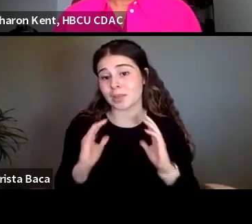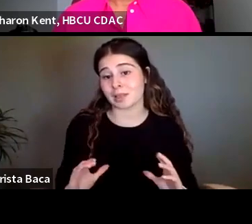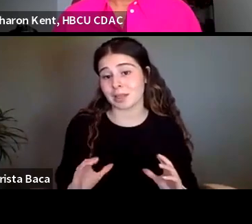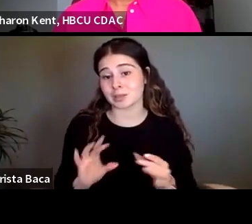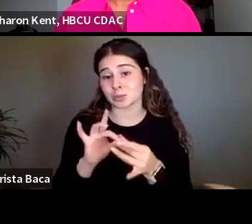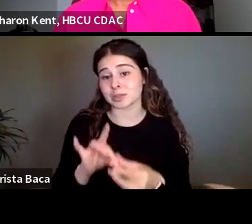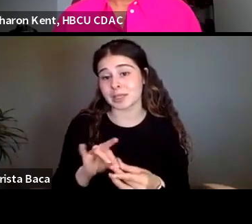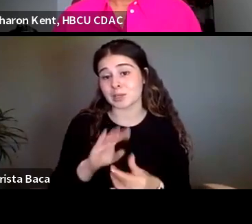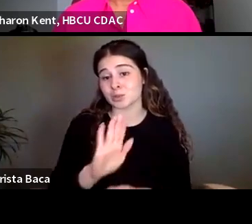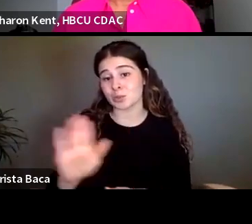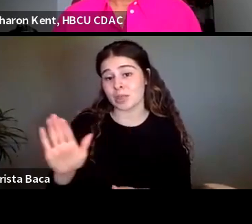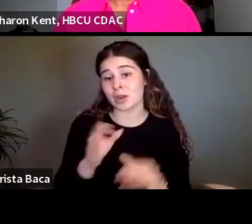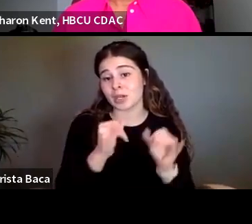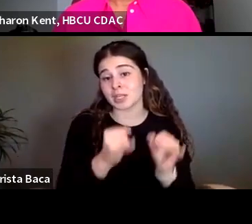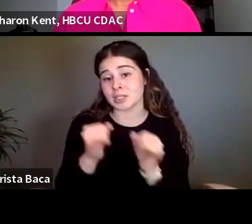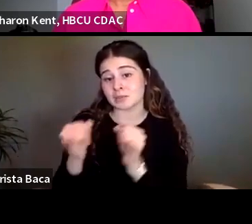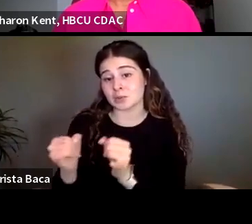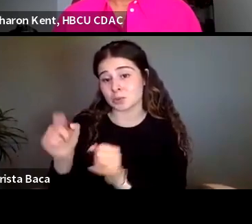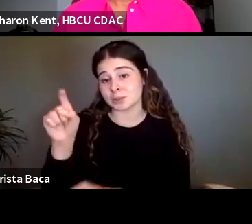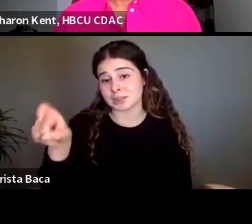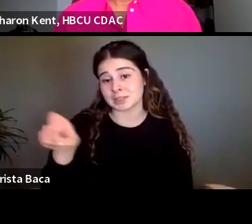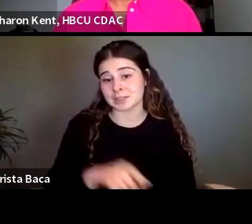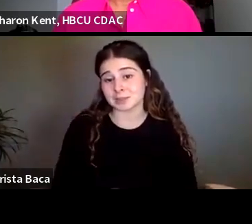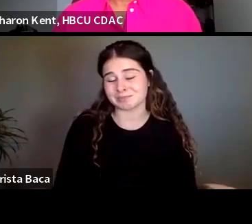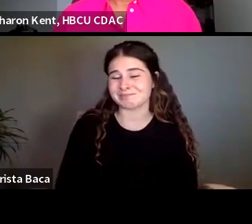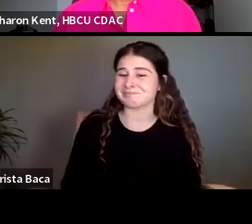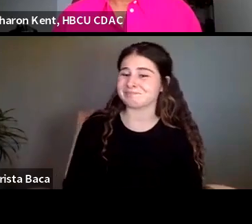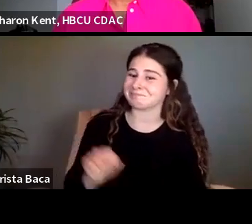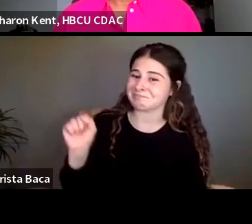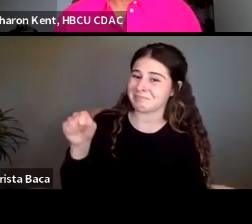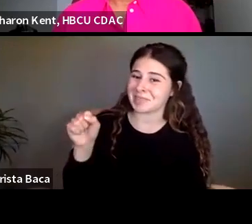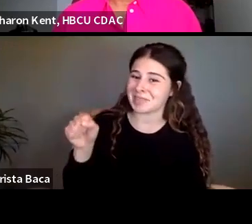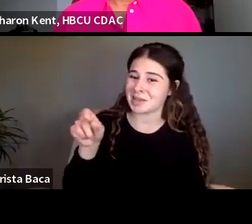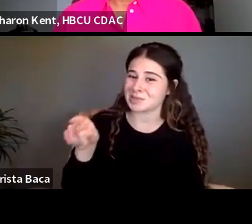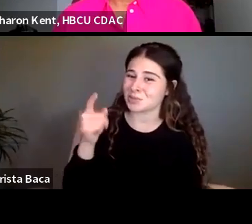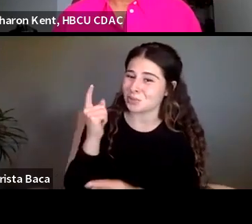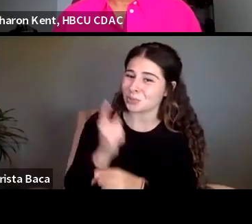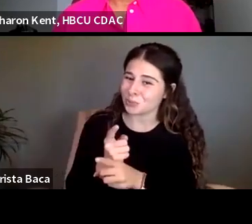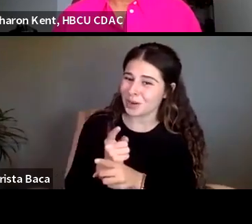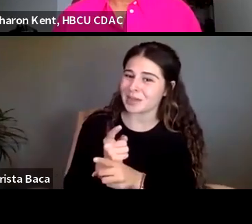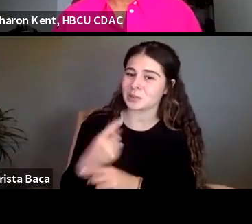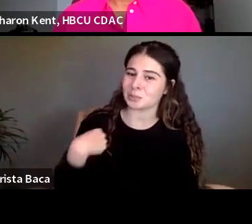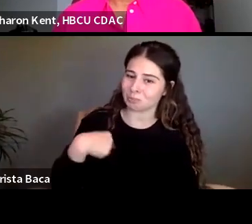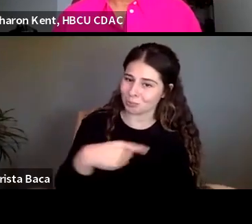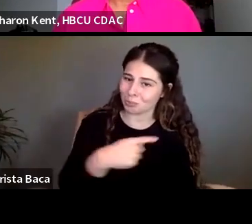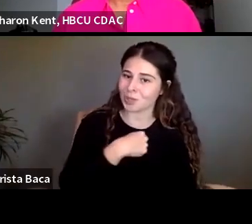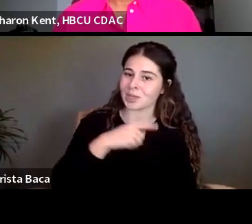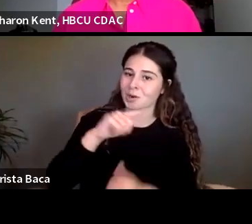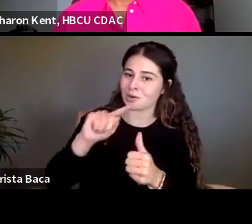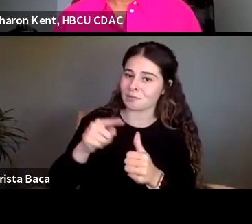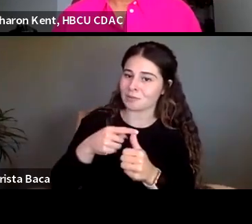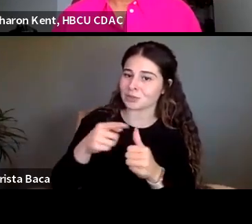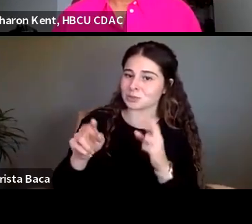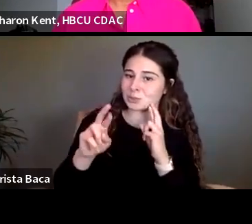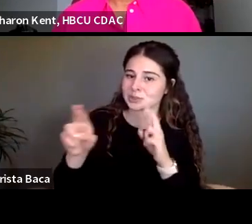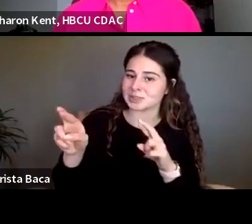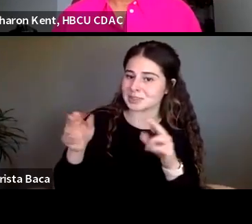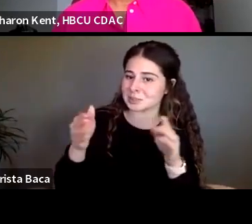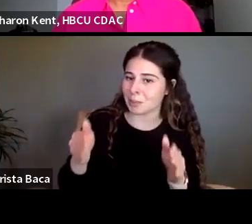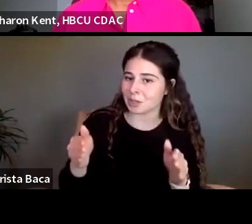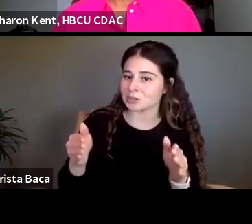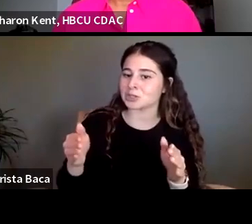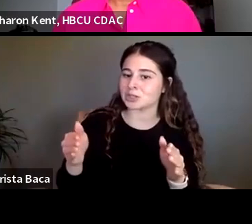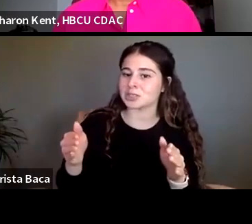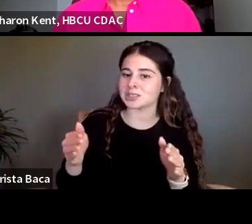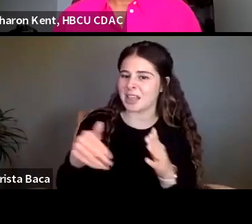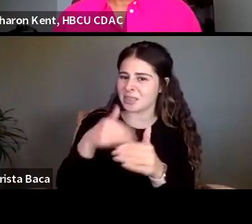we're first responders. In fact, so much so that I think the session after us is about kind of dealing with some of the stresses of being in that role. The